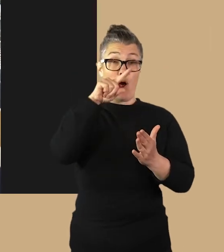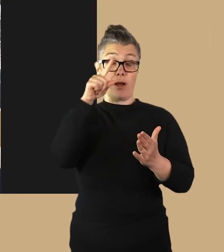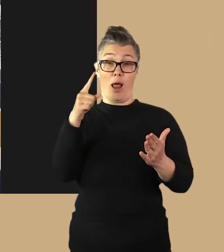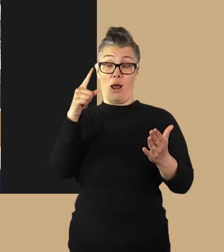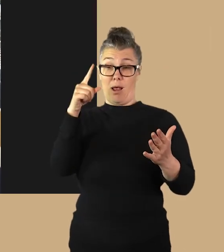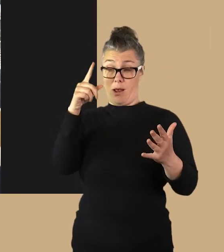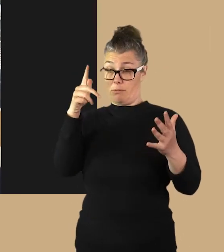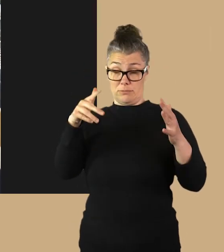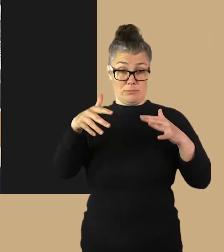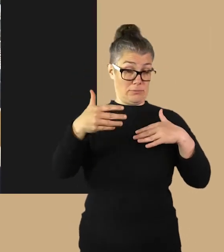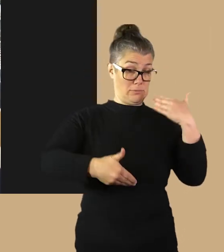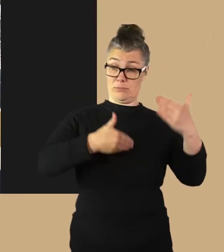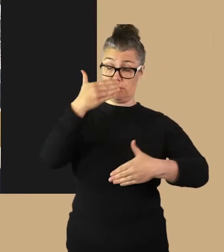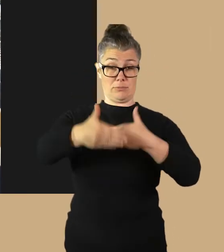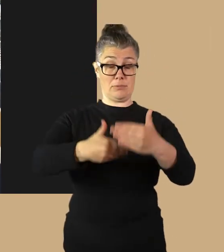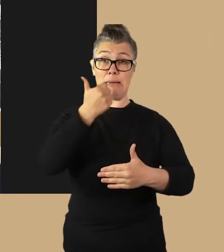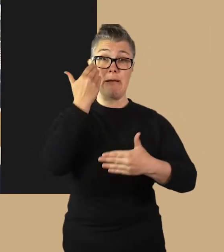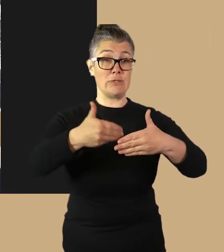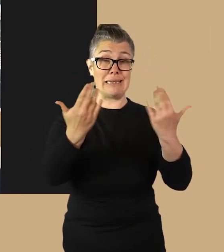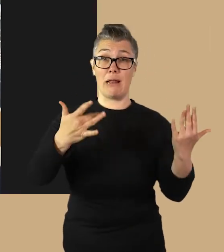to coordinate in my later life